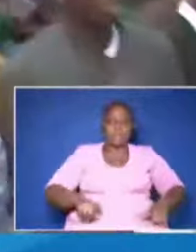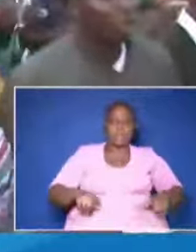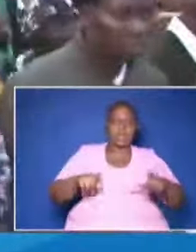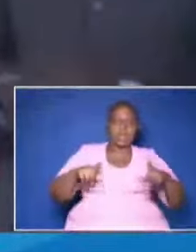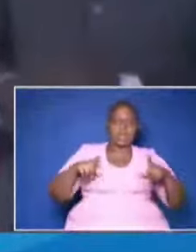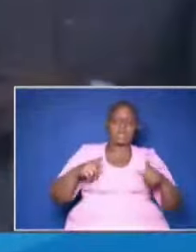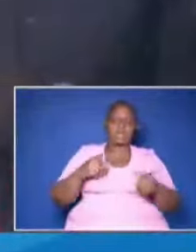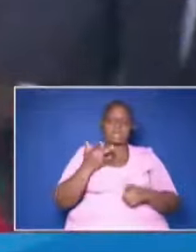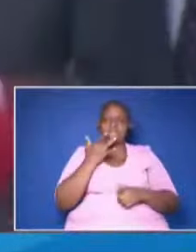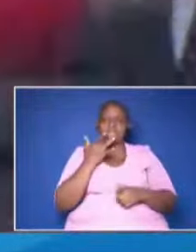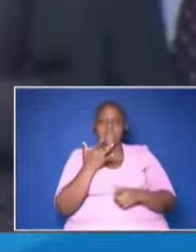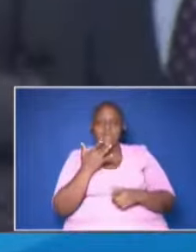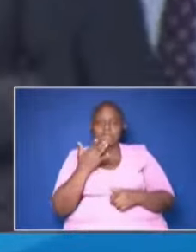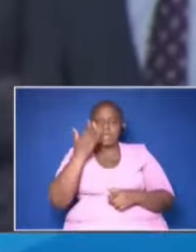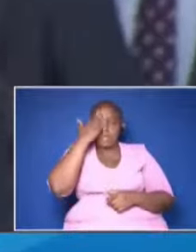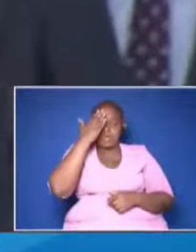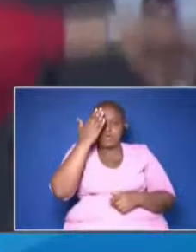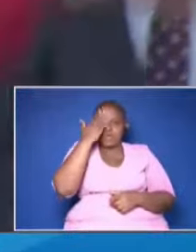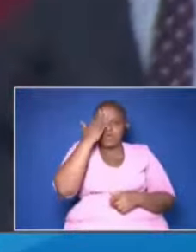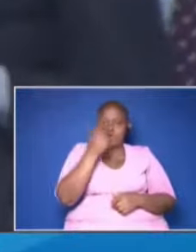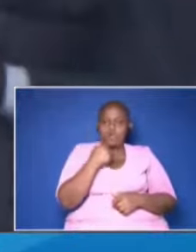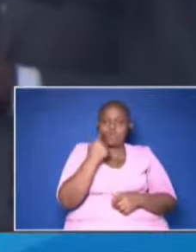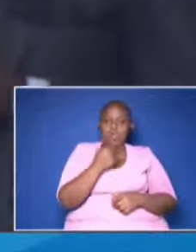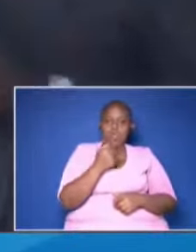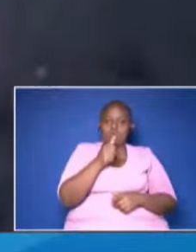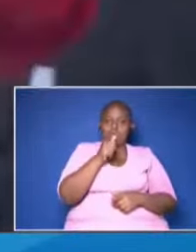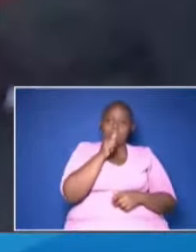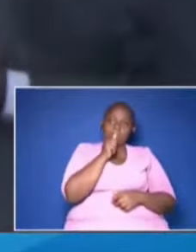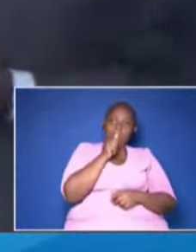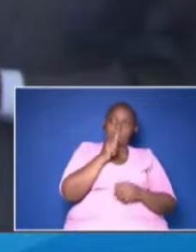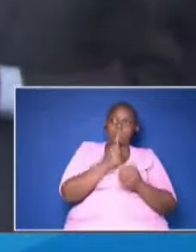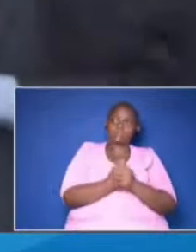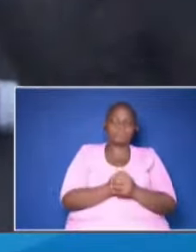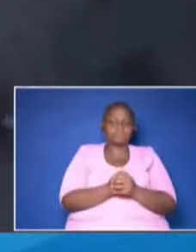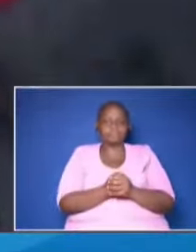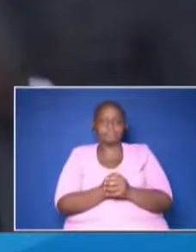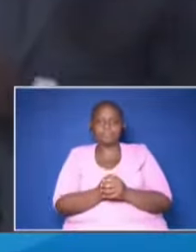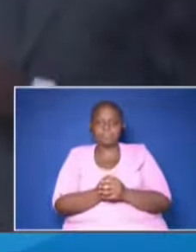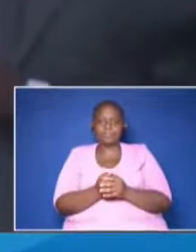I know I am W those hands come on